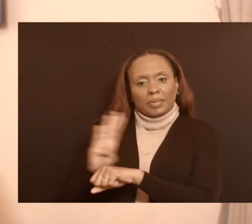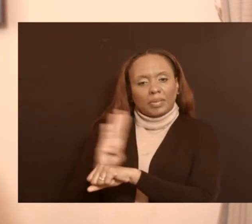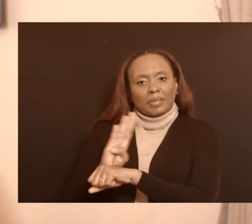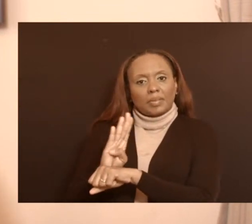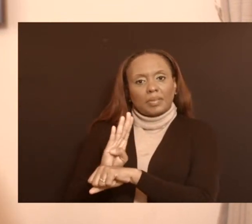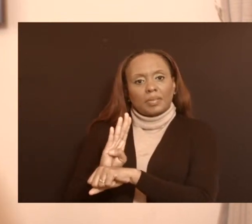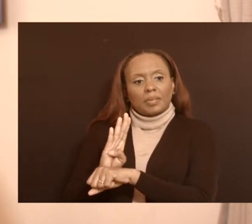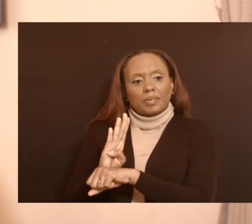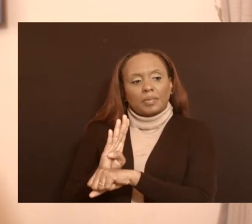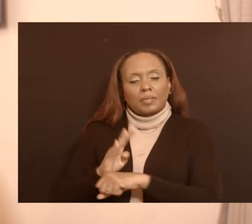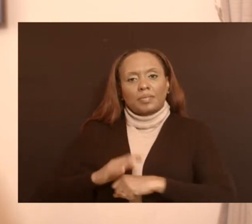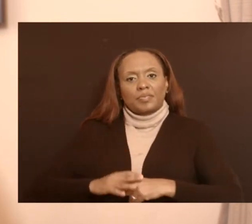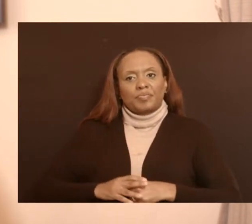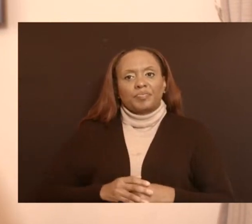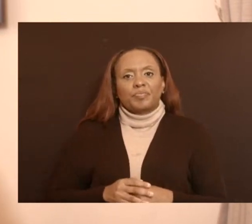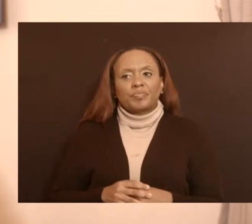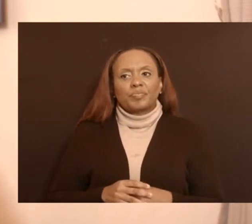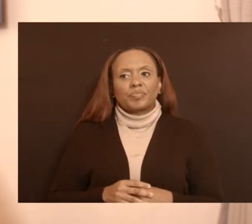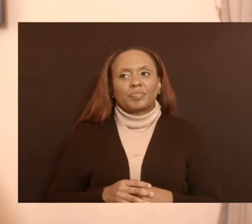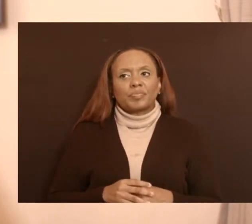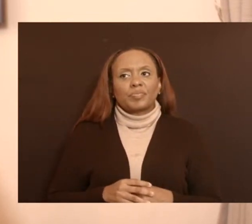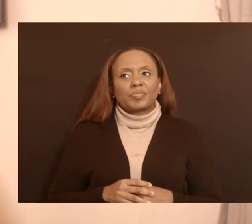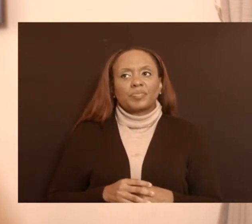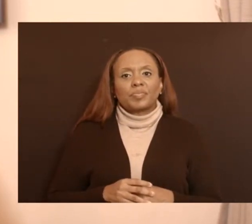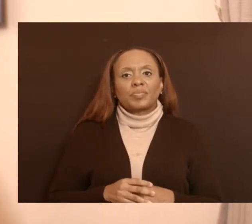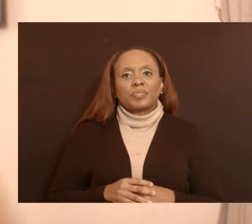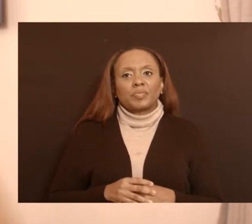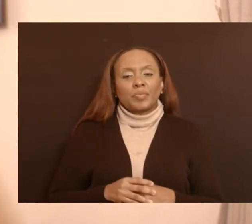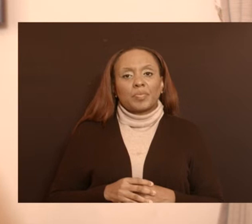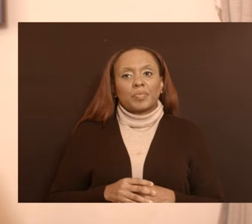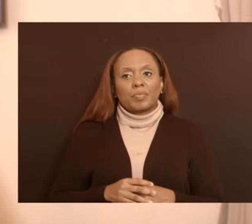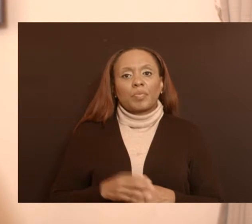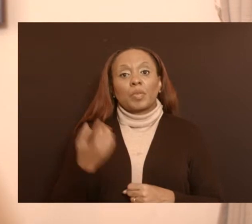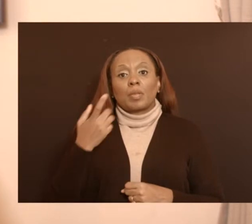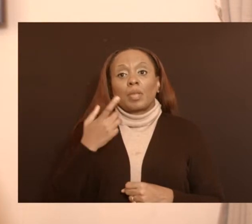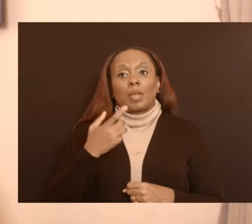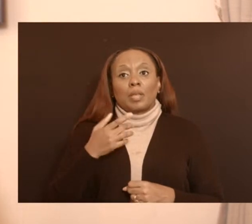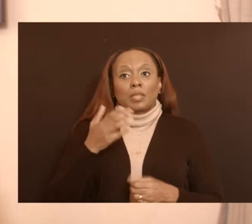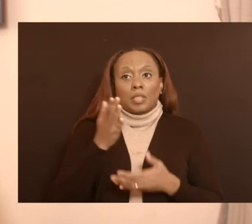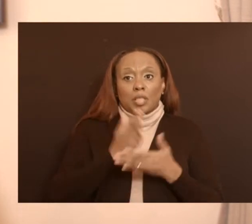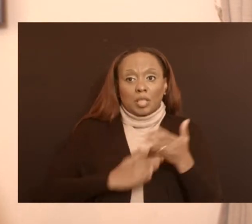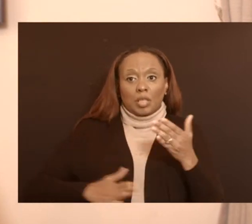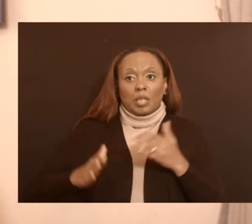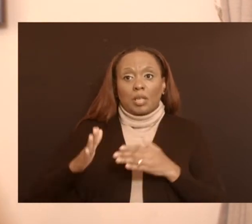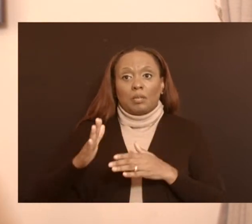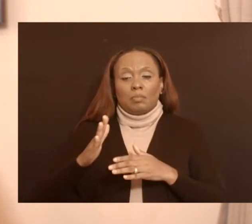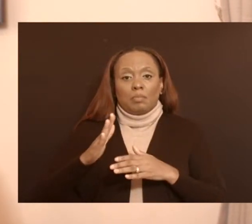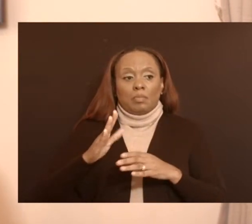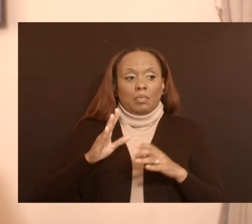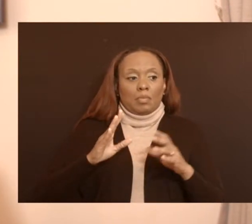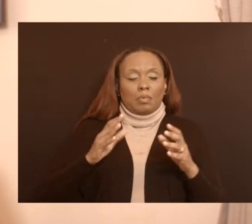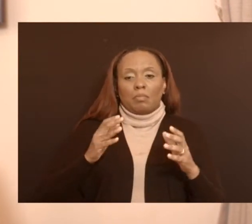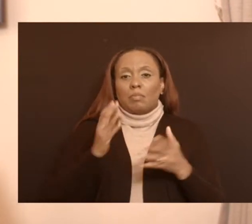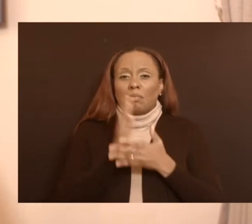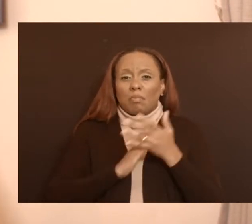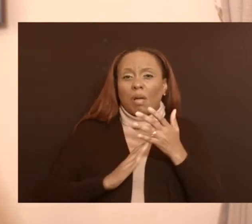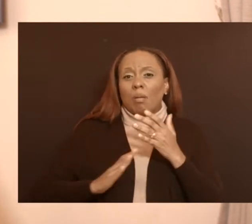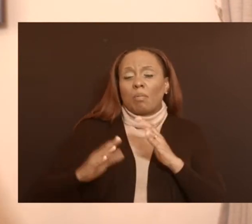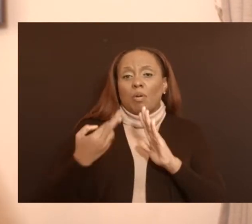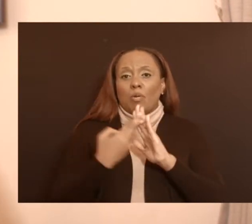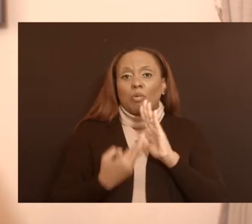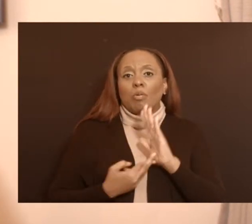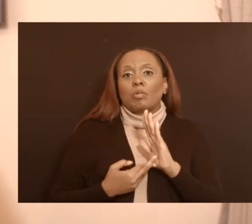more emphasis in terms of protecting clients from staff and staff from clients. So if you're going to